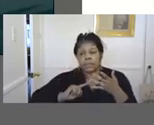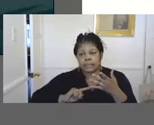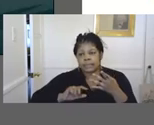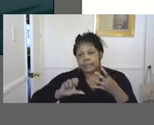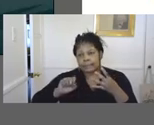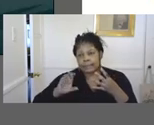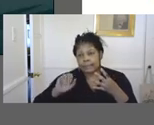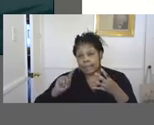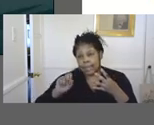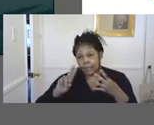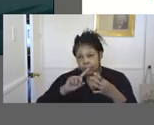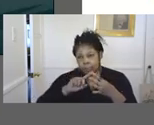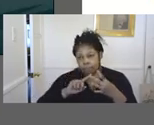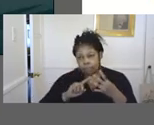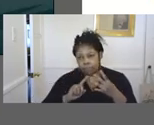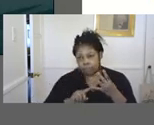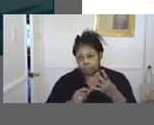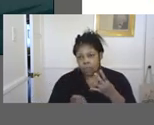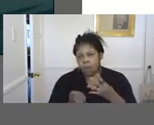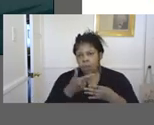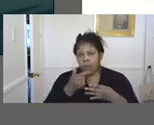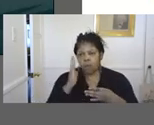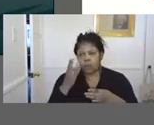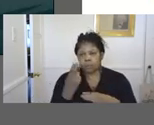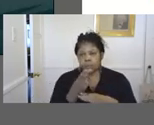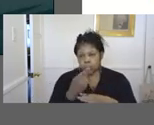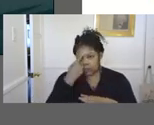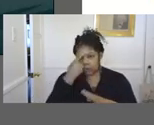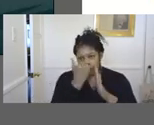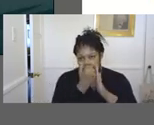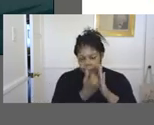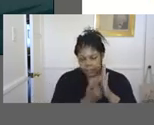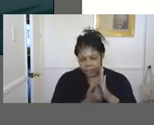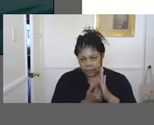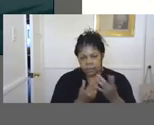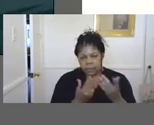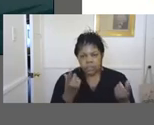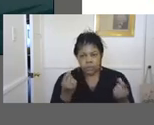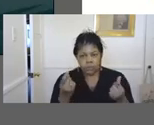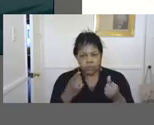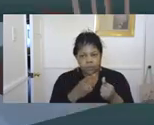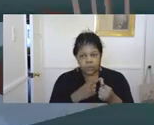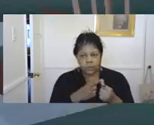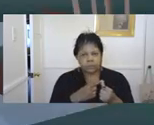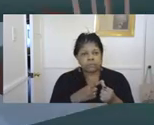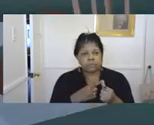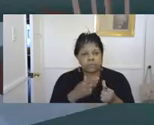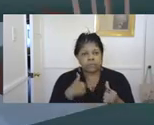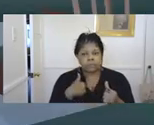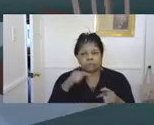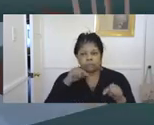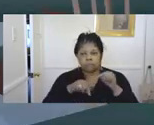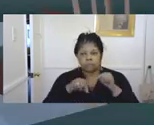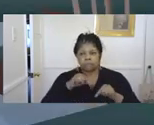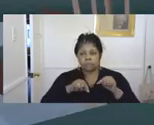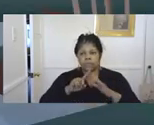we'll be using in this lesson. So the first thing that they want us to do is I need to switch. I need to go back to the start lesson here. There we